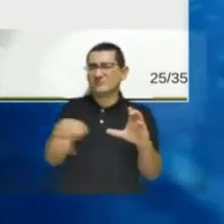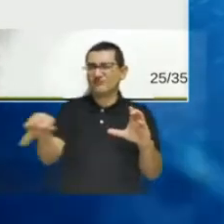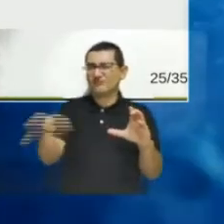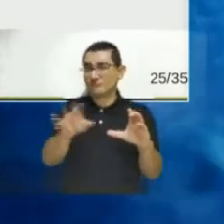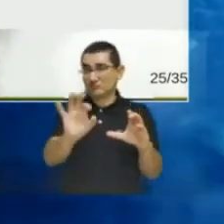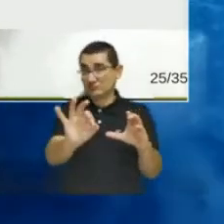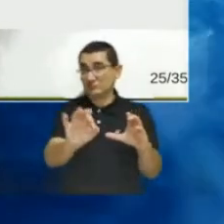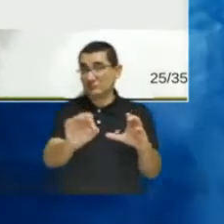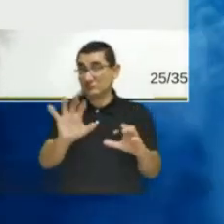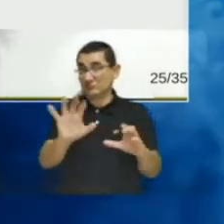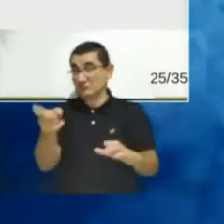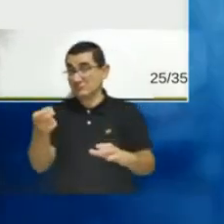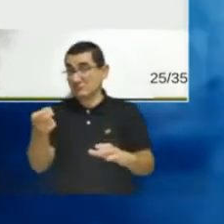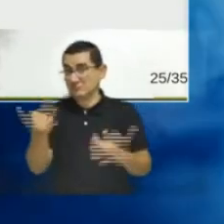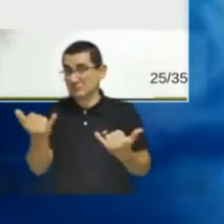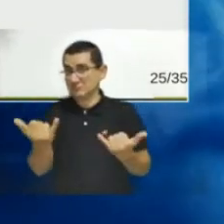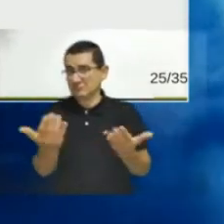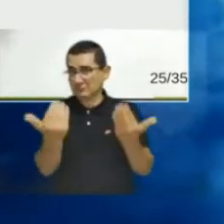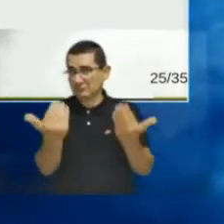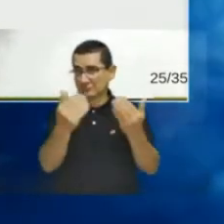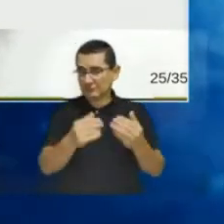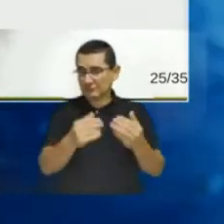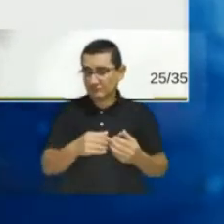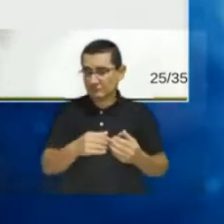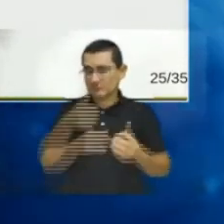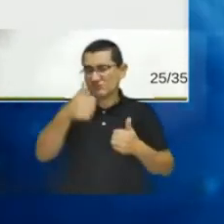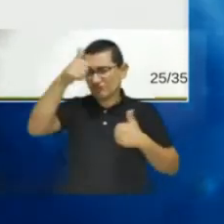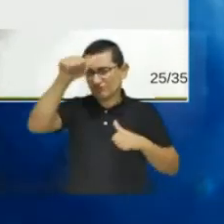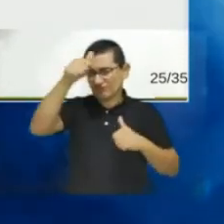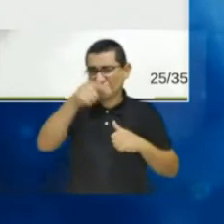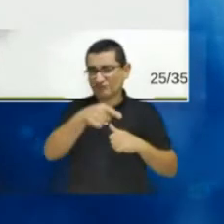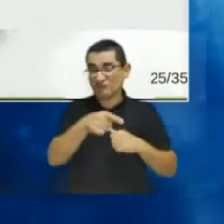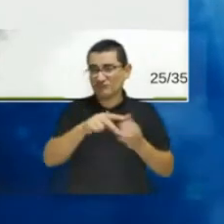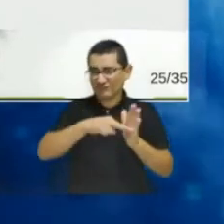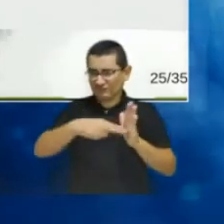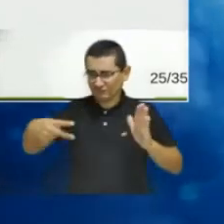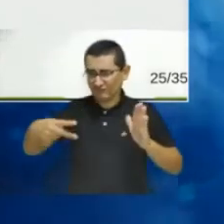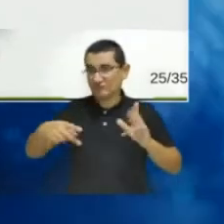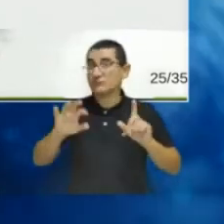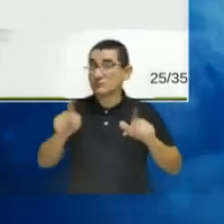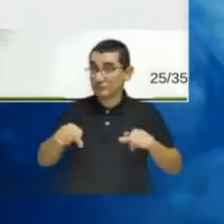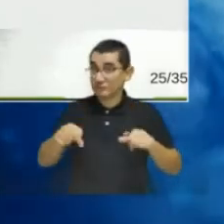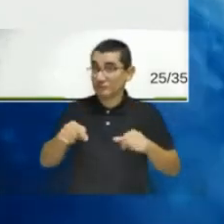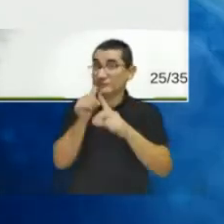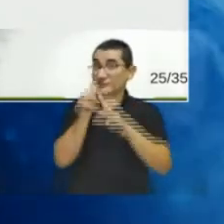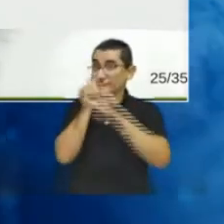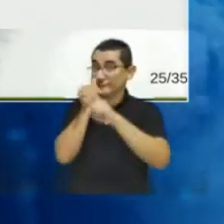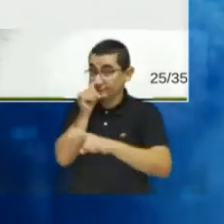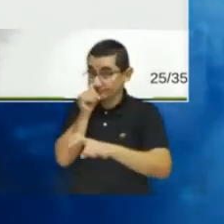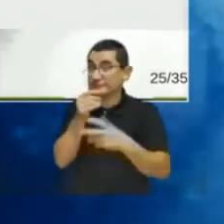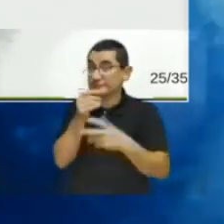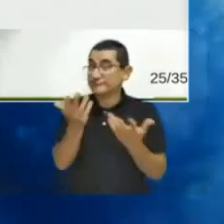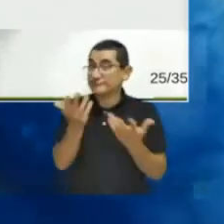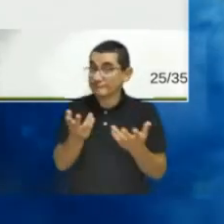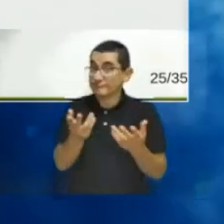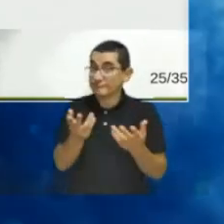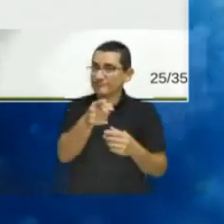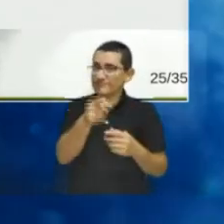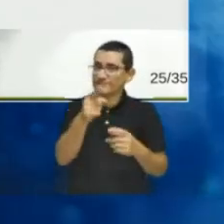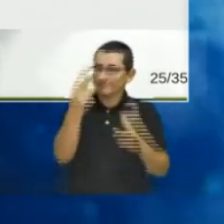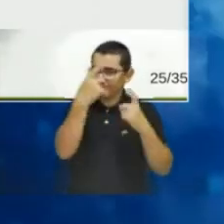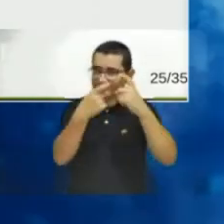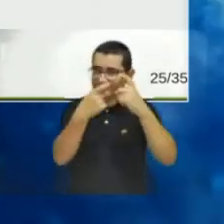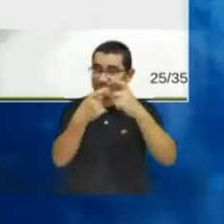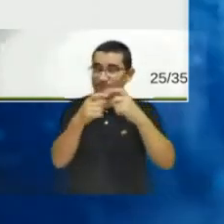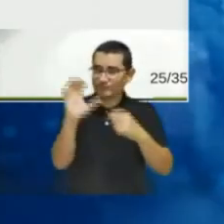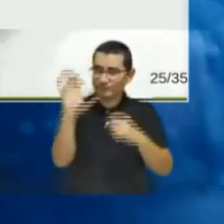is very important. It actually is has sort of greater value than what technical and scientific ones. And in order to